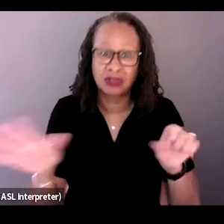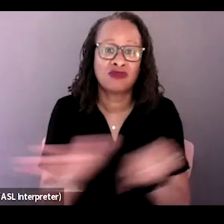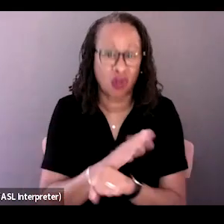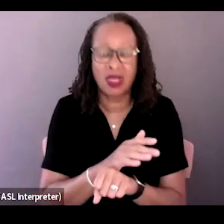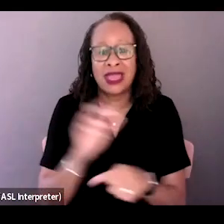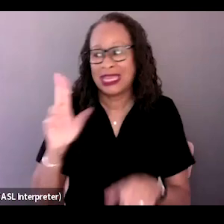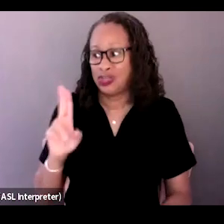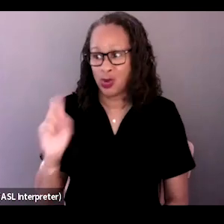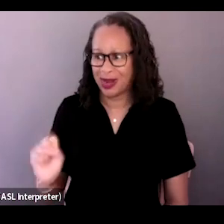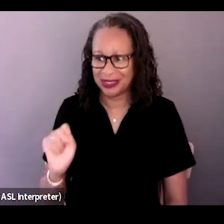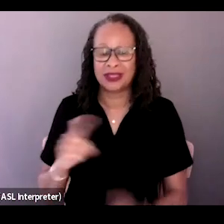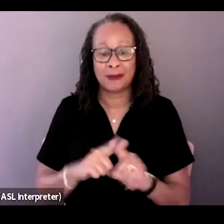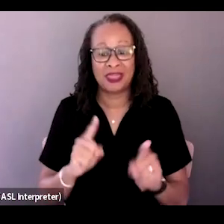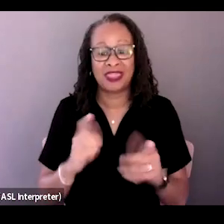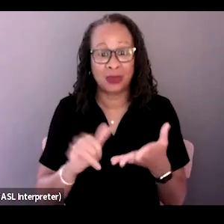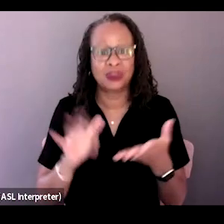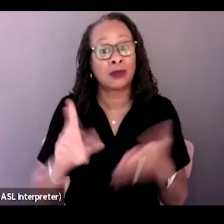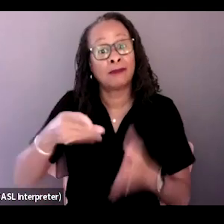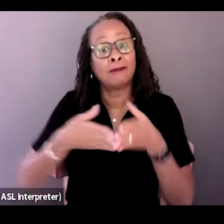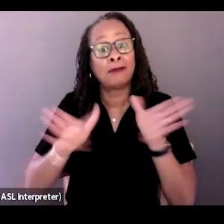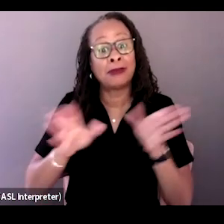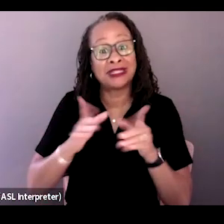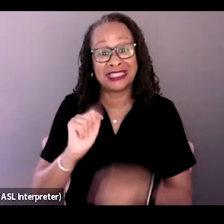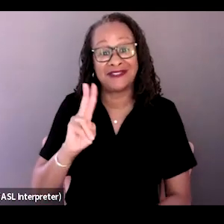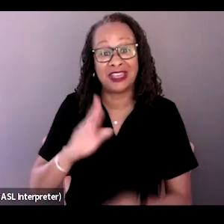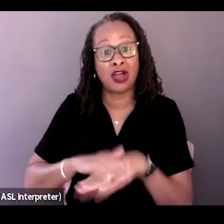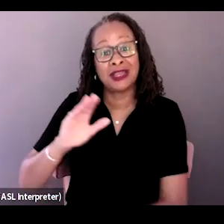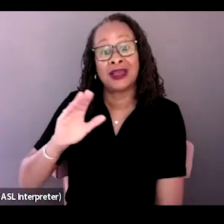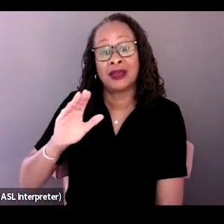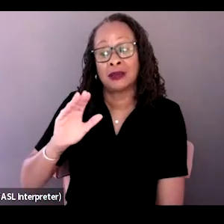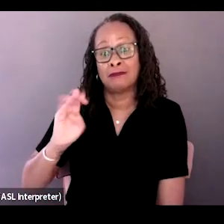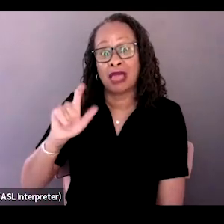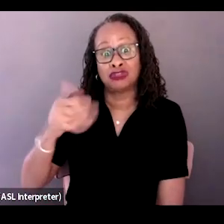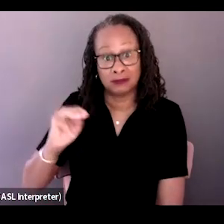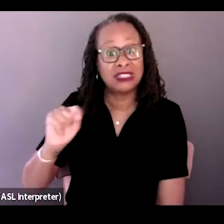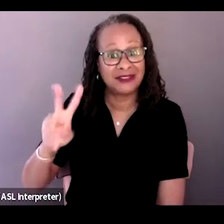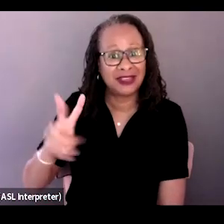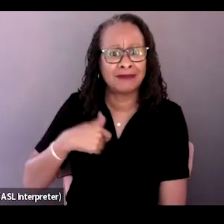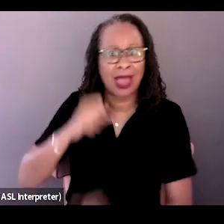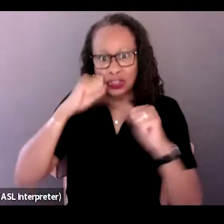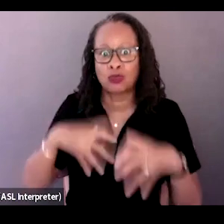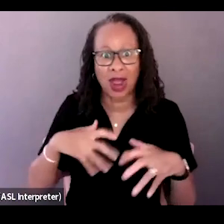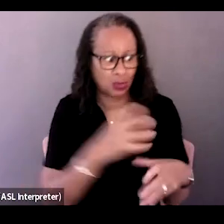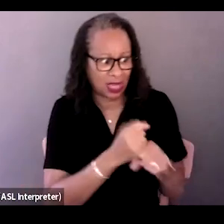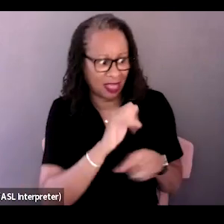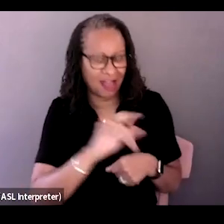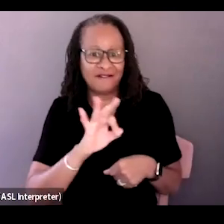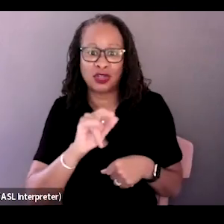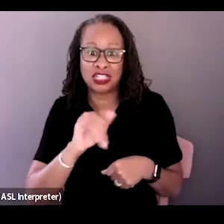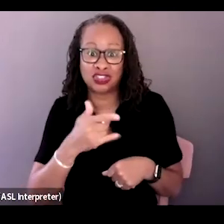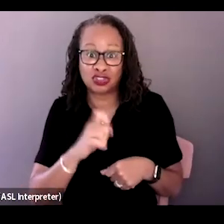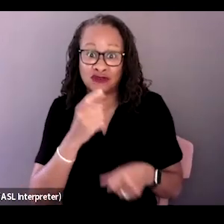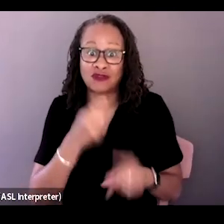in the United States, but this was on public television in Belgium. That's where we got the footage. And I was surprised, But the flip side,